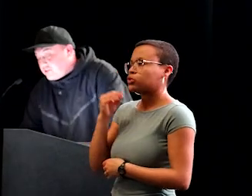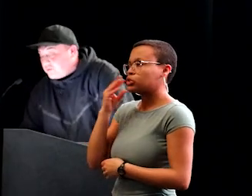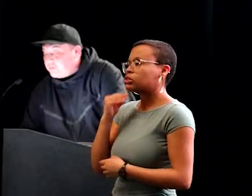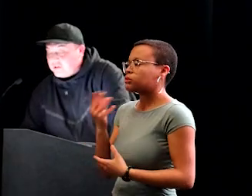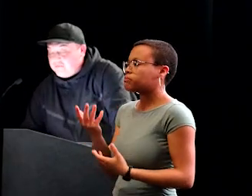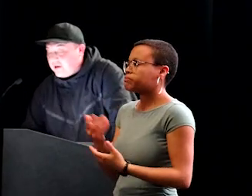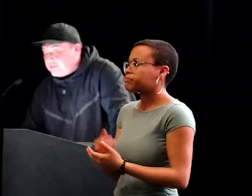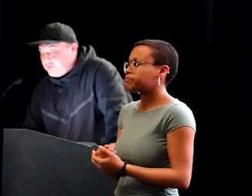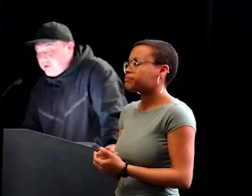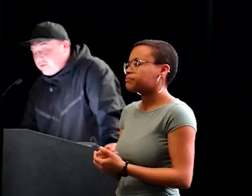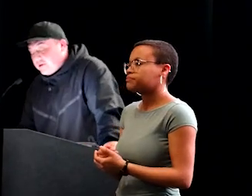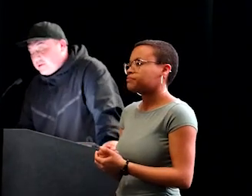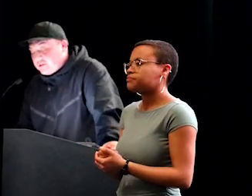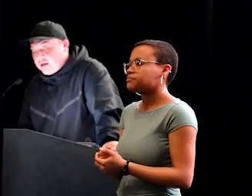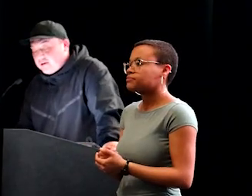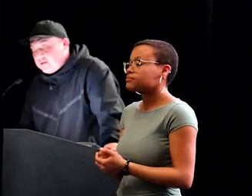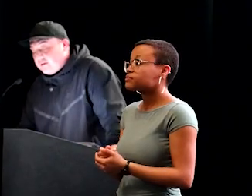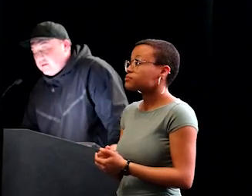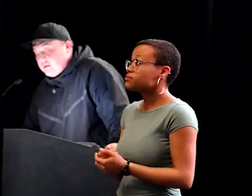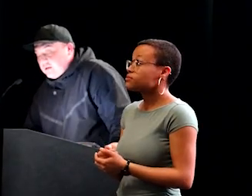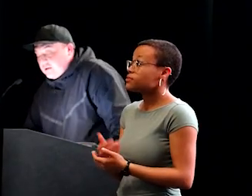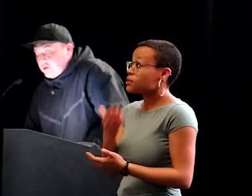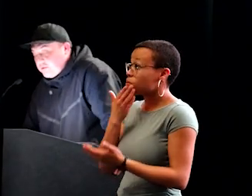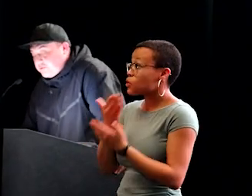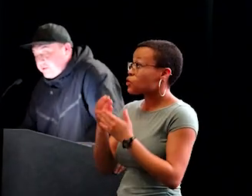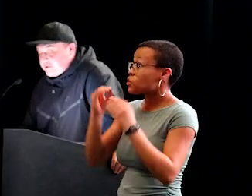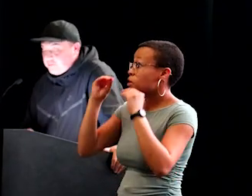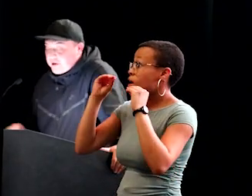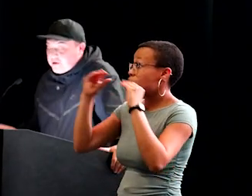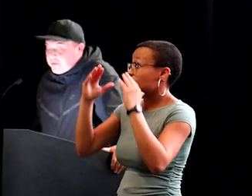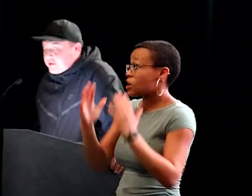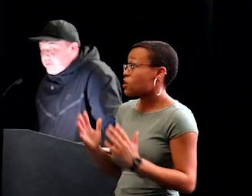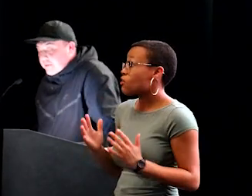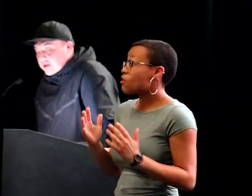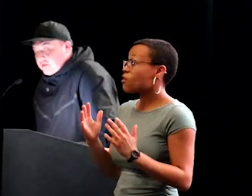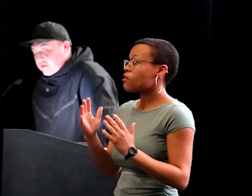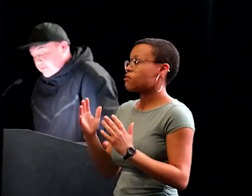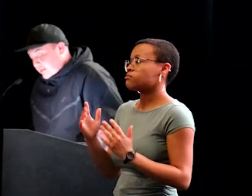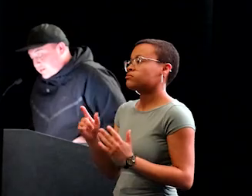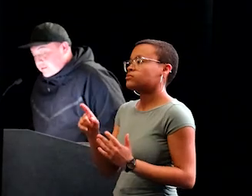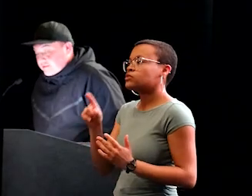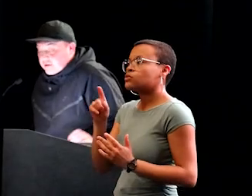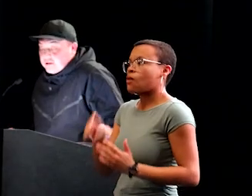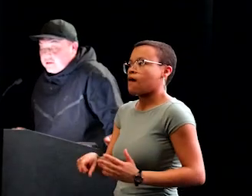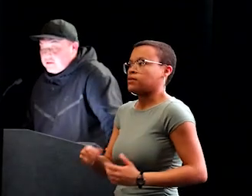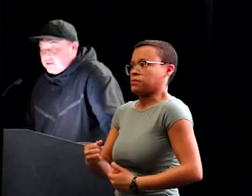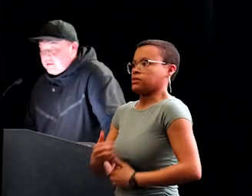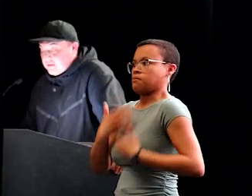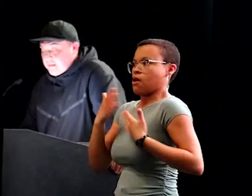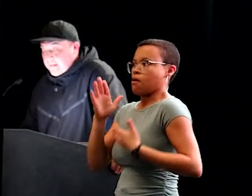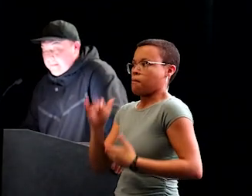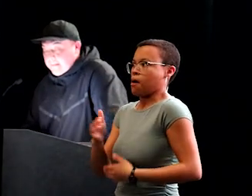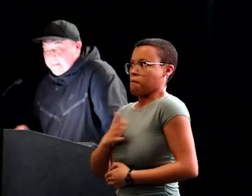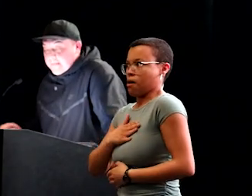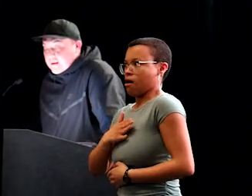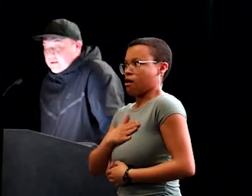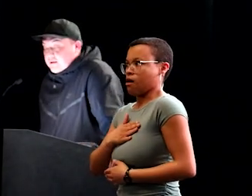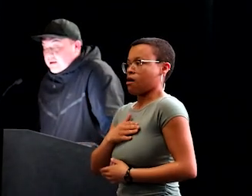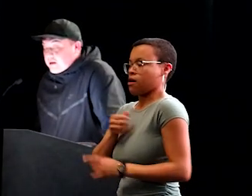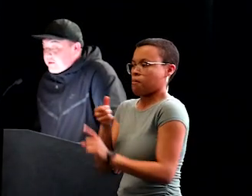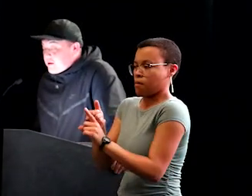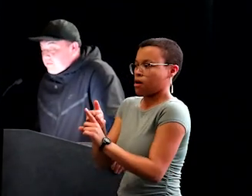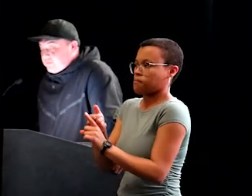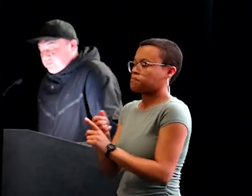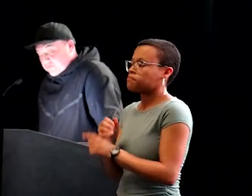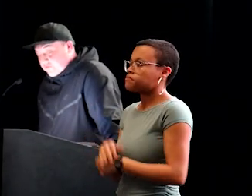I truly believe that to be a great educator, you must be inspired by the impact you can make as a designer.